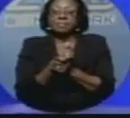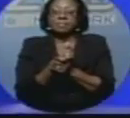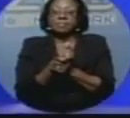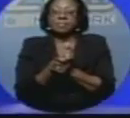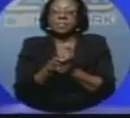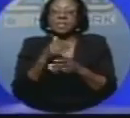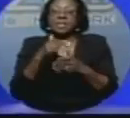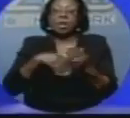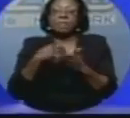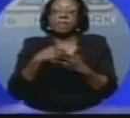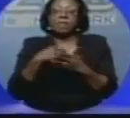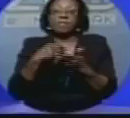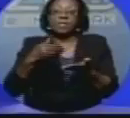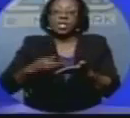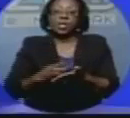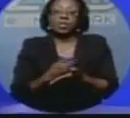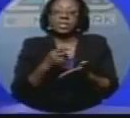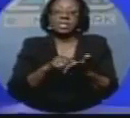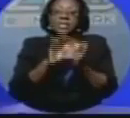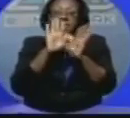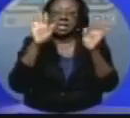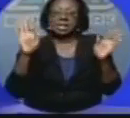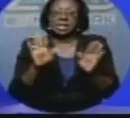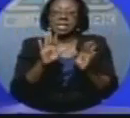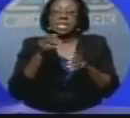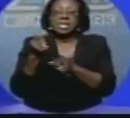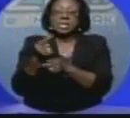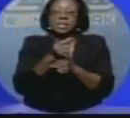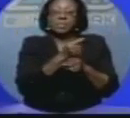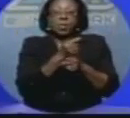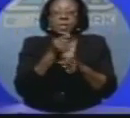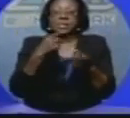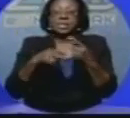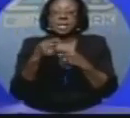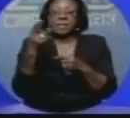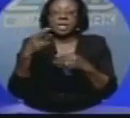And that does it for news this Sunday, but don't go anywhere. Sports is up next with Jonathan Benson.